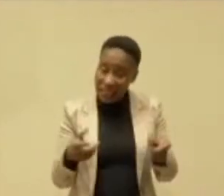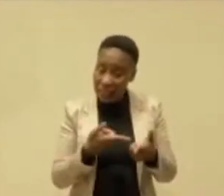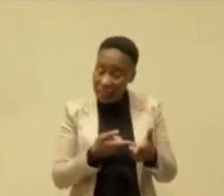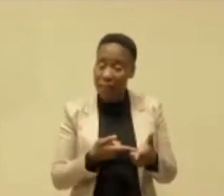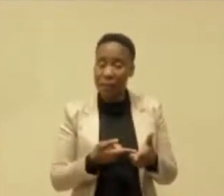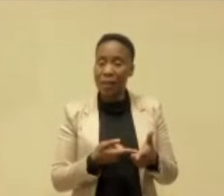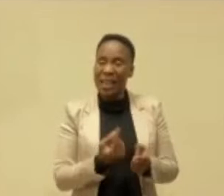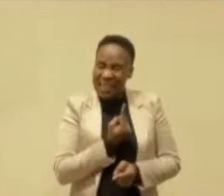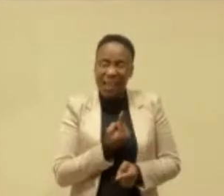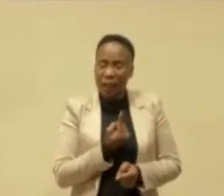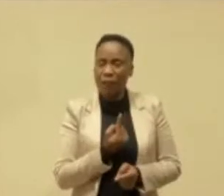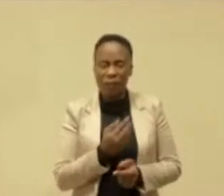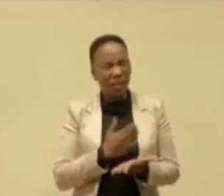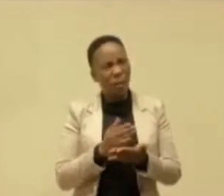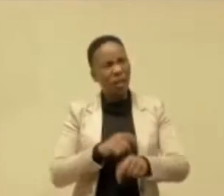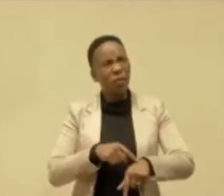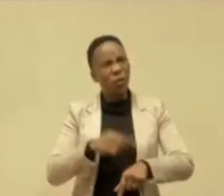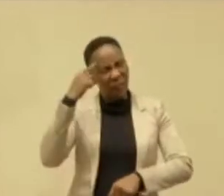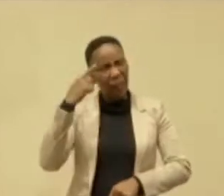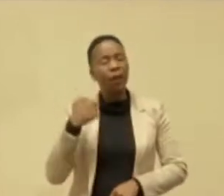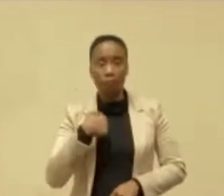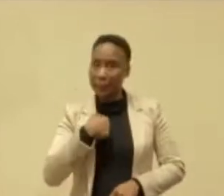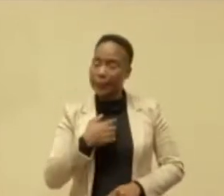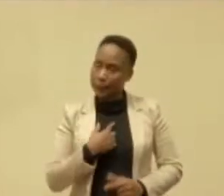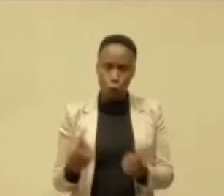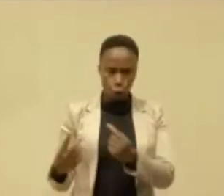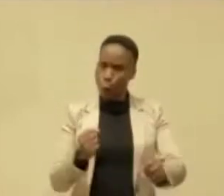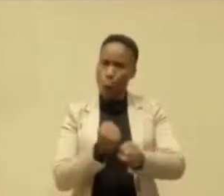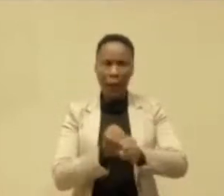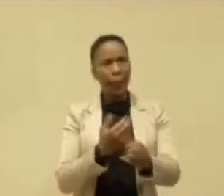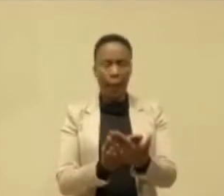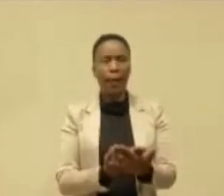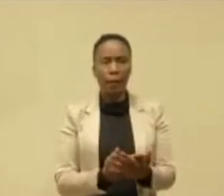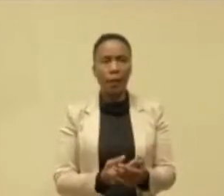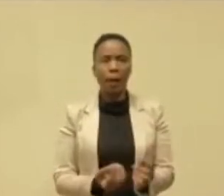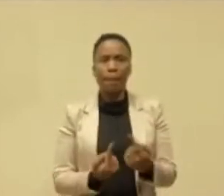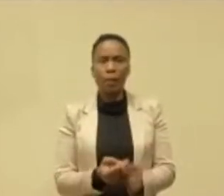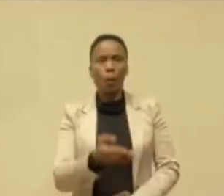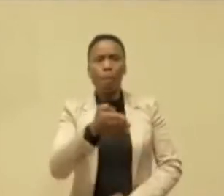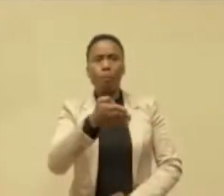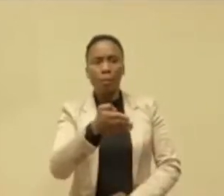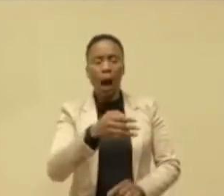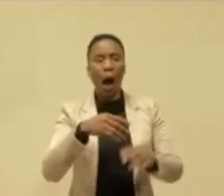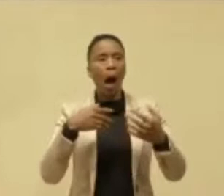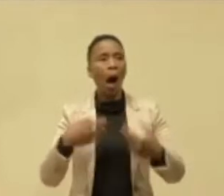sometimes you think you are equal to the task and you get there you get exposed